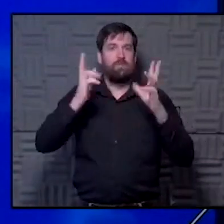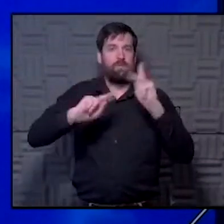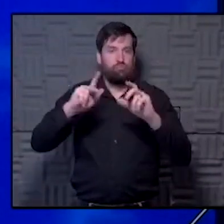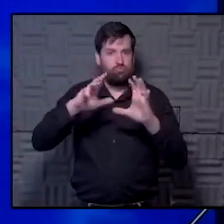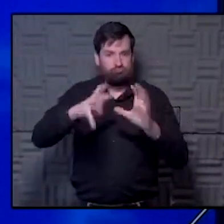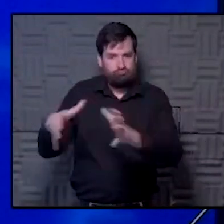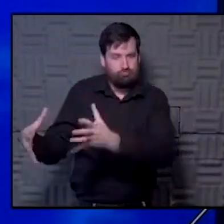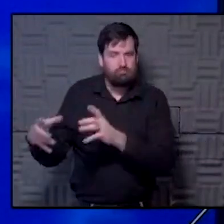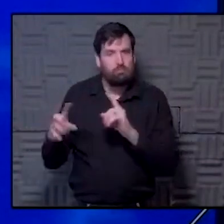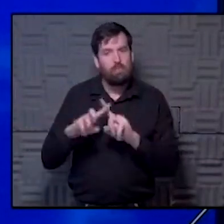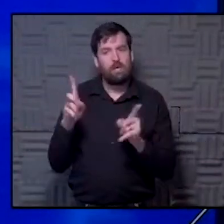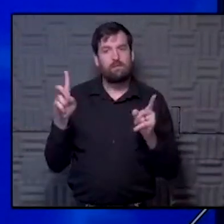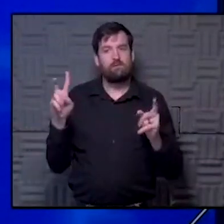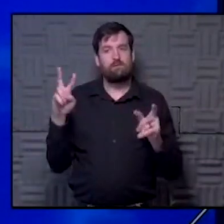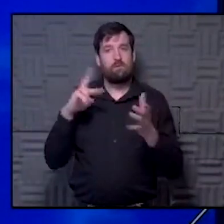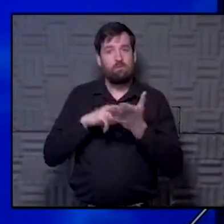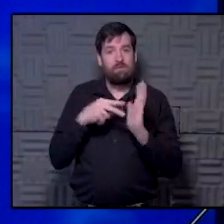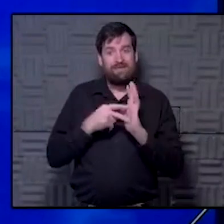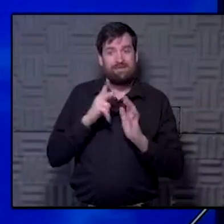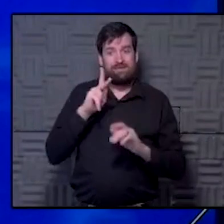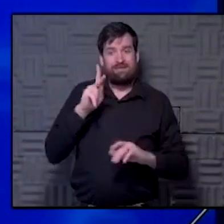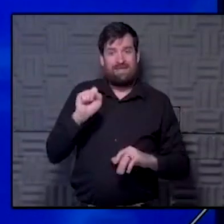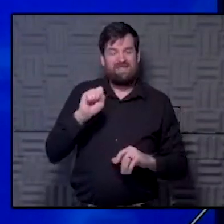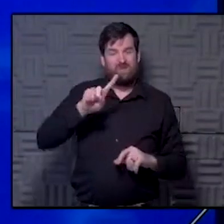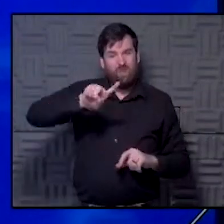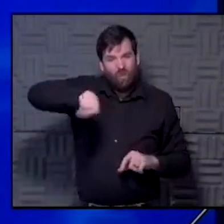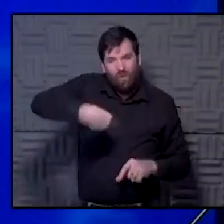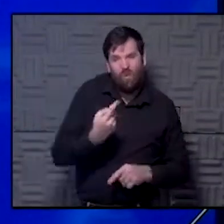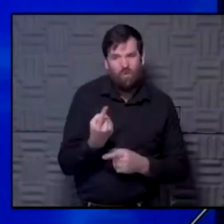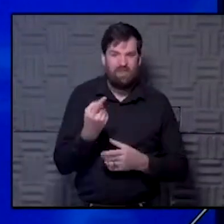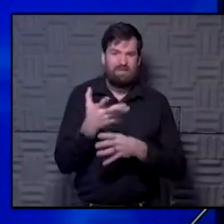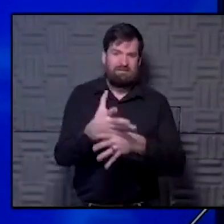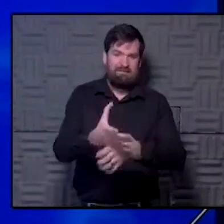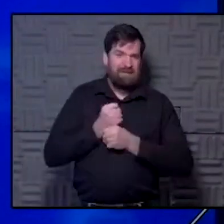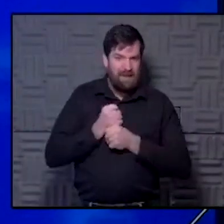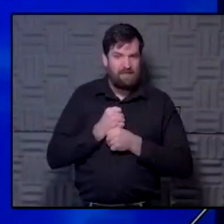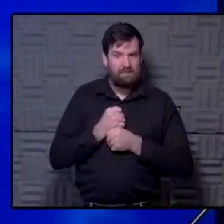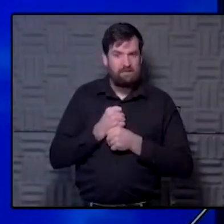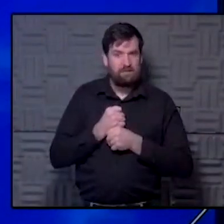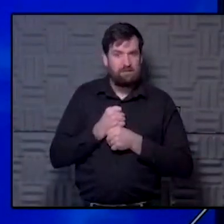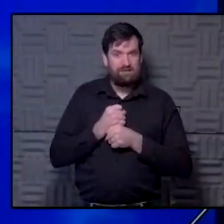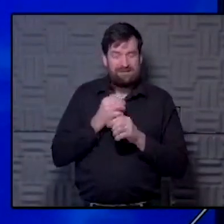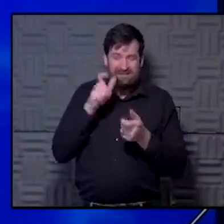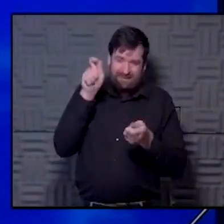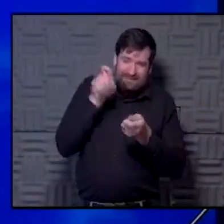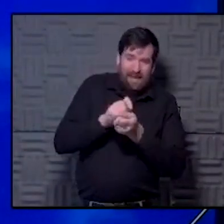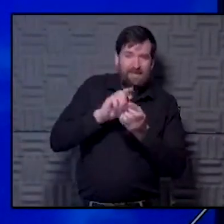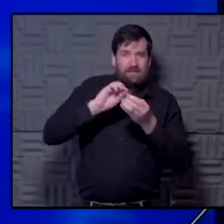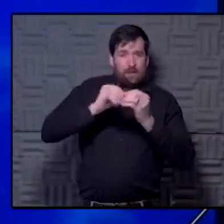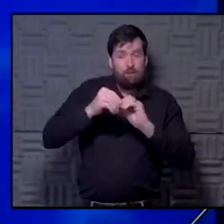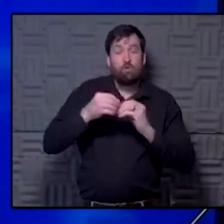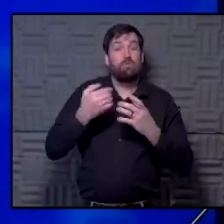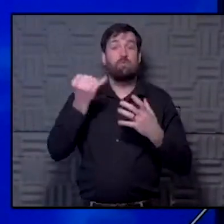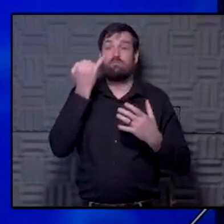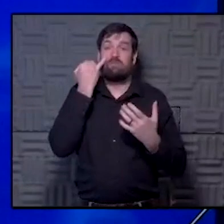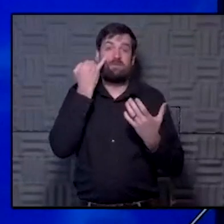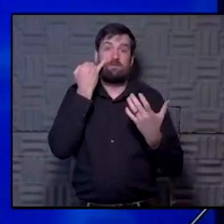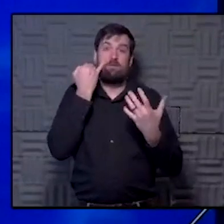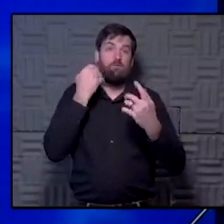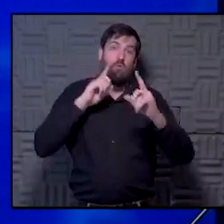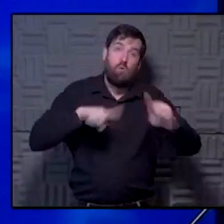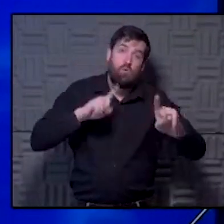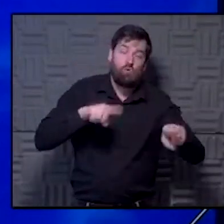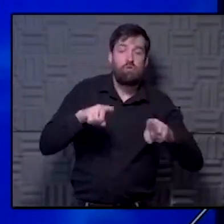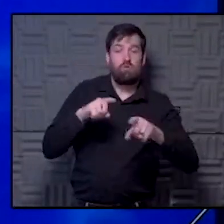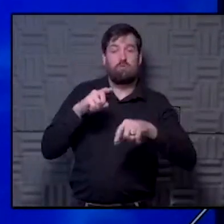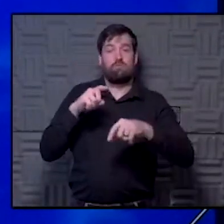each state, but that doesn't mean that Kansas is only going to get as many doses as we have population. As long as we are ordering and have need and